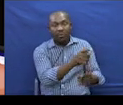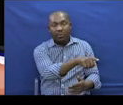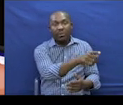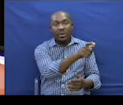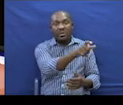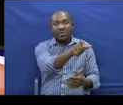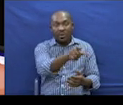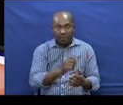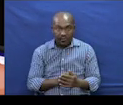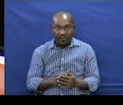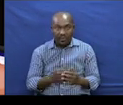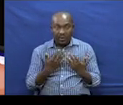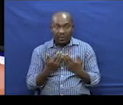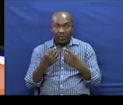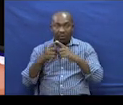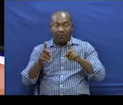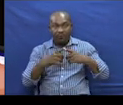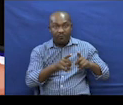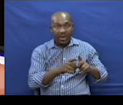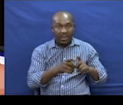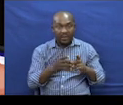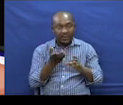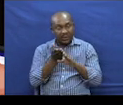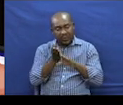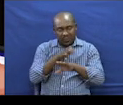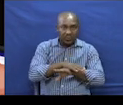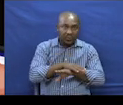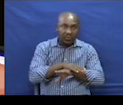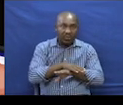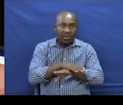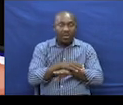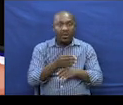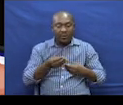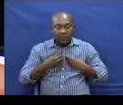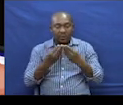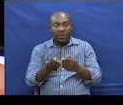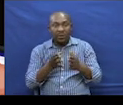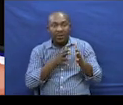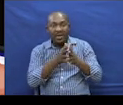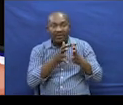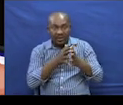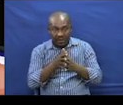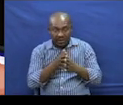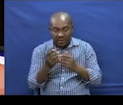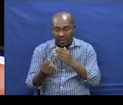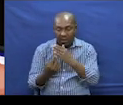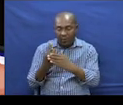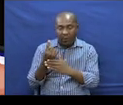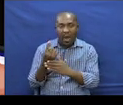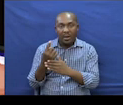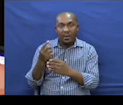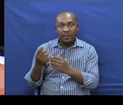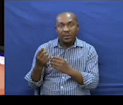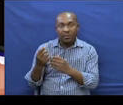democracy, various scholars tried to give different definitions of the concept of democracy. One among the famous definitions of